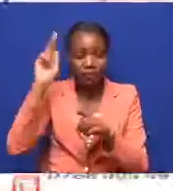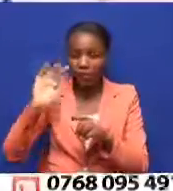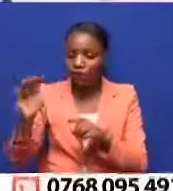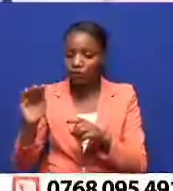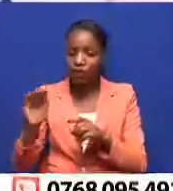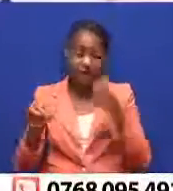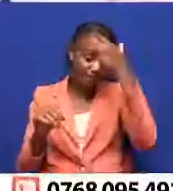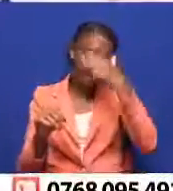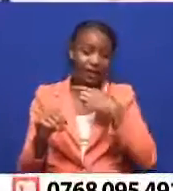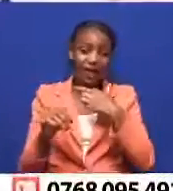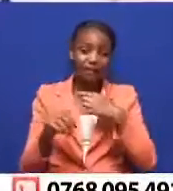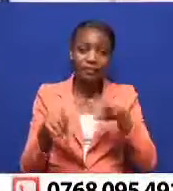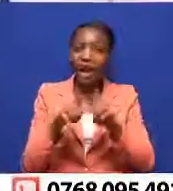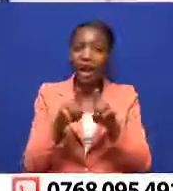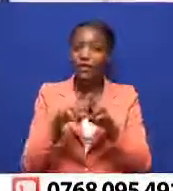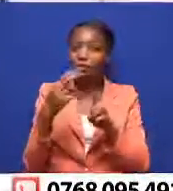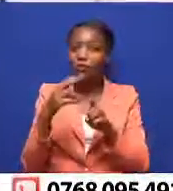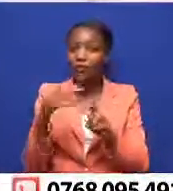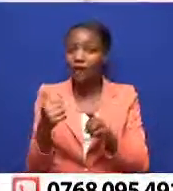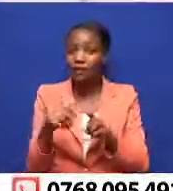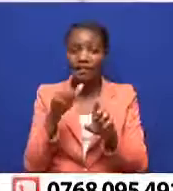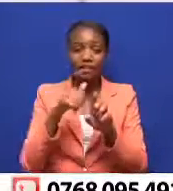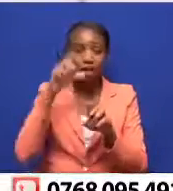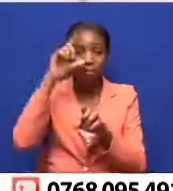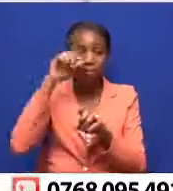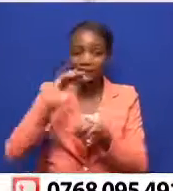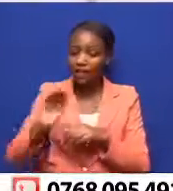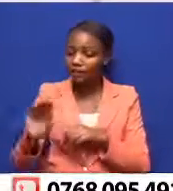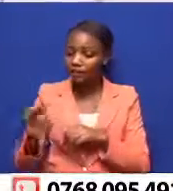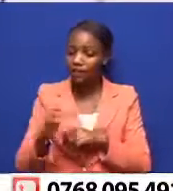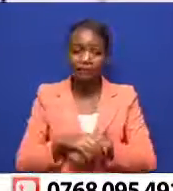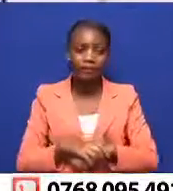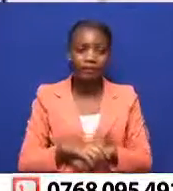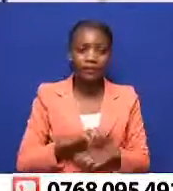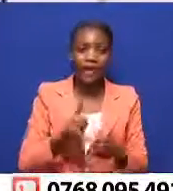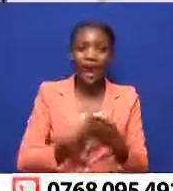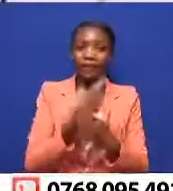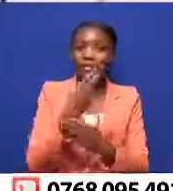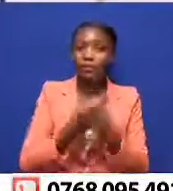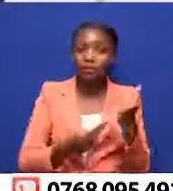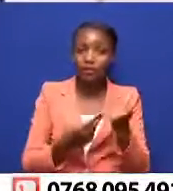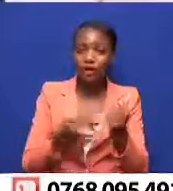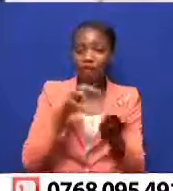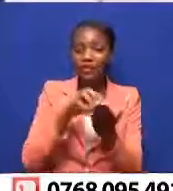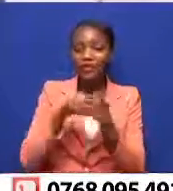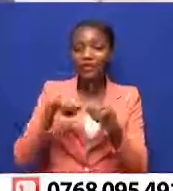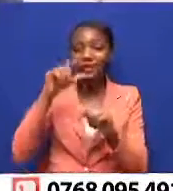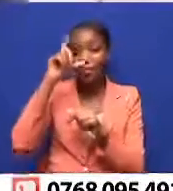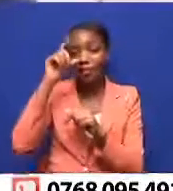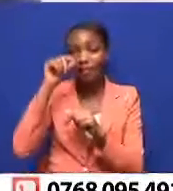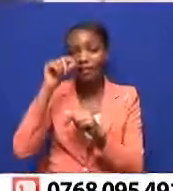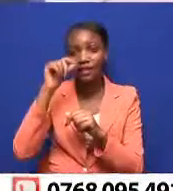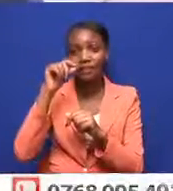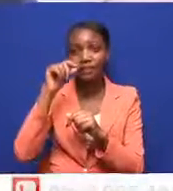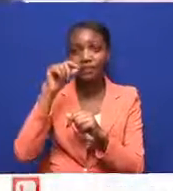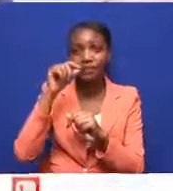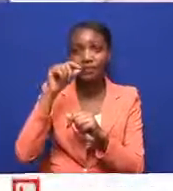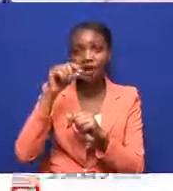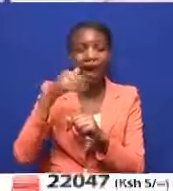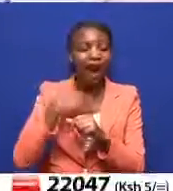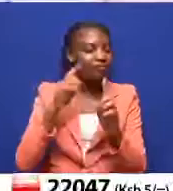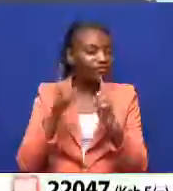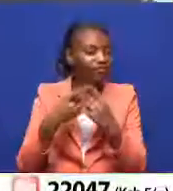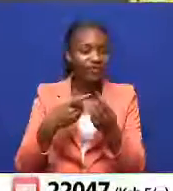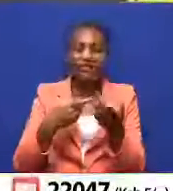in Thika, and 2 others in Mombasa. Both of the cases in Mombasa had underlying